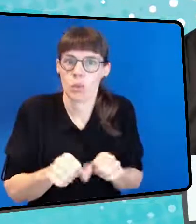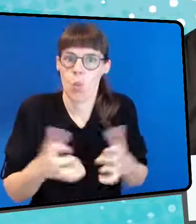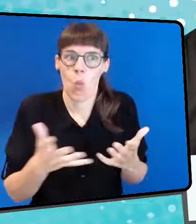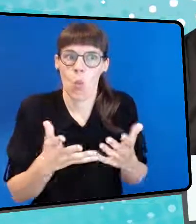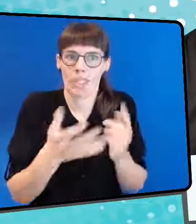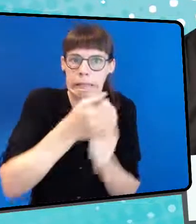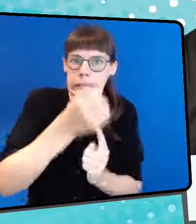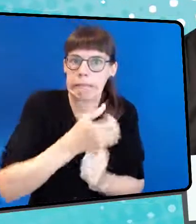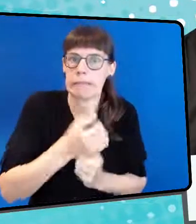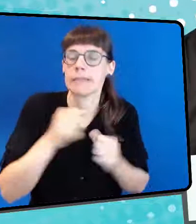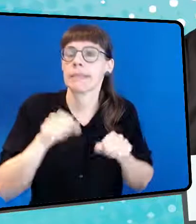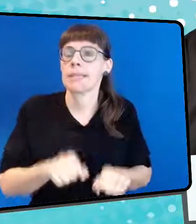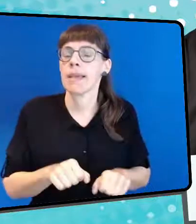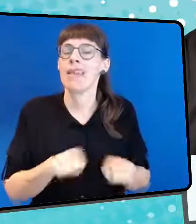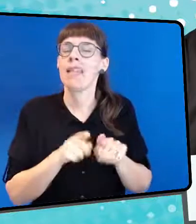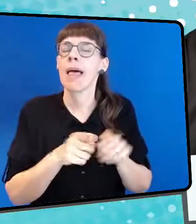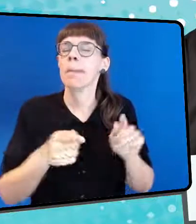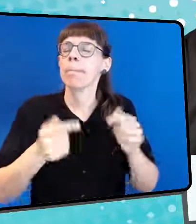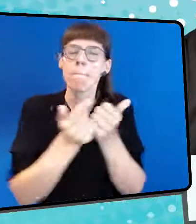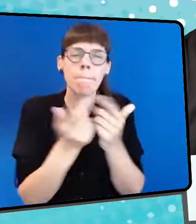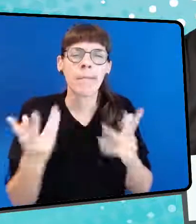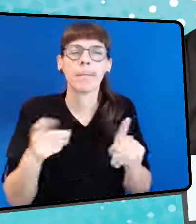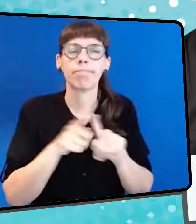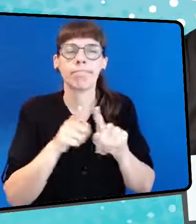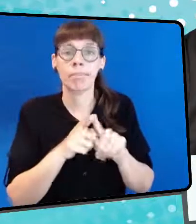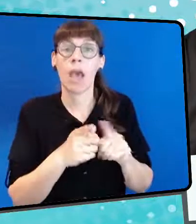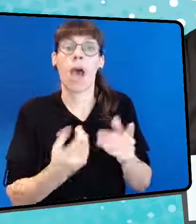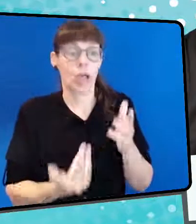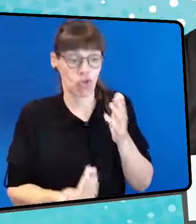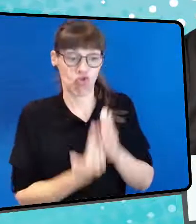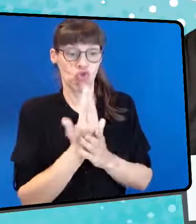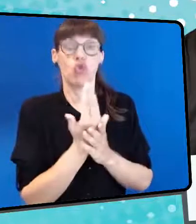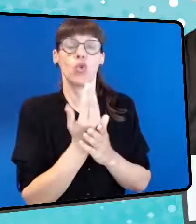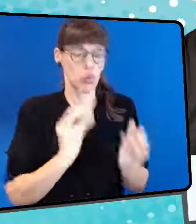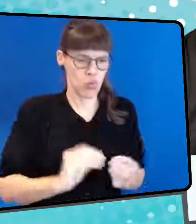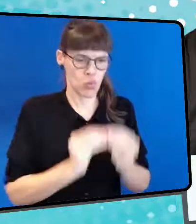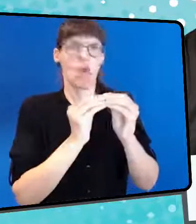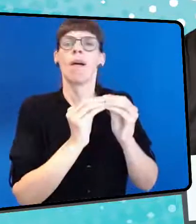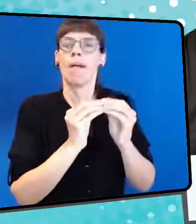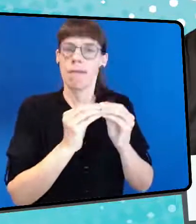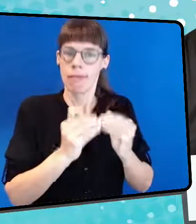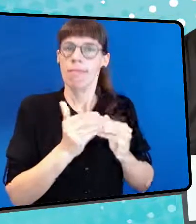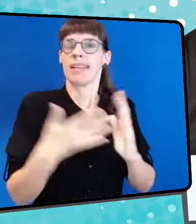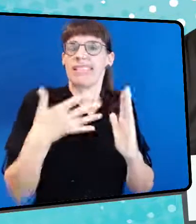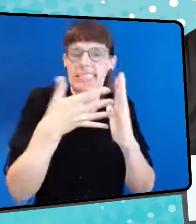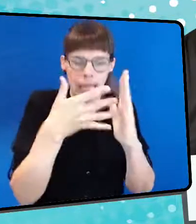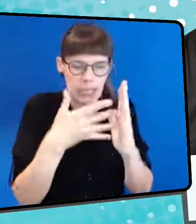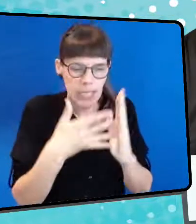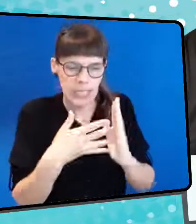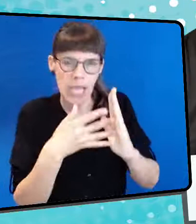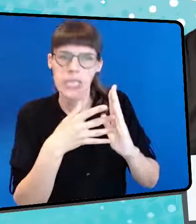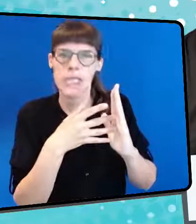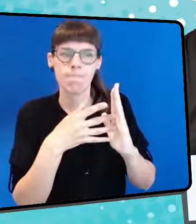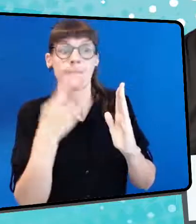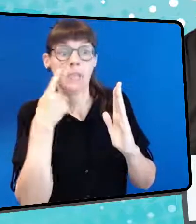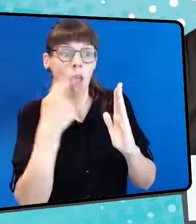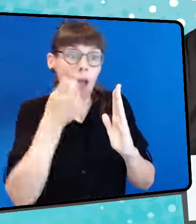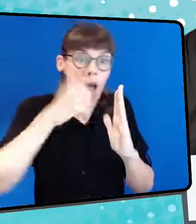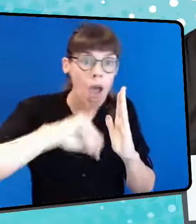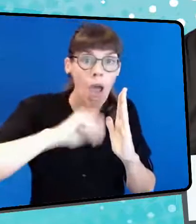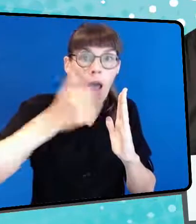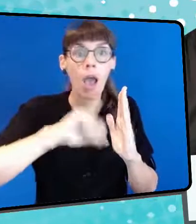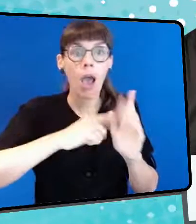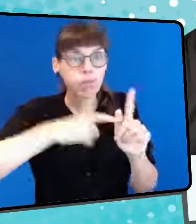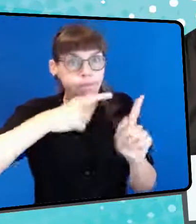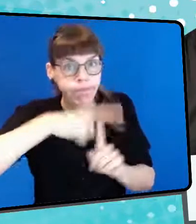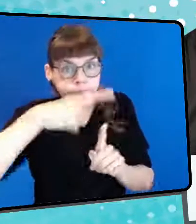of prototyping. Really, and there's a big difference between a prototype and something